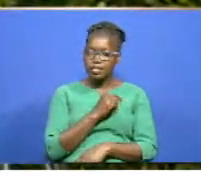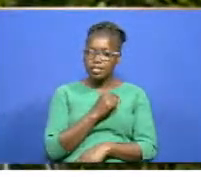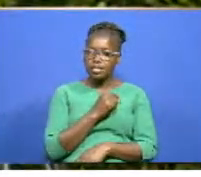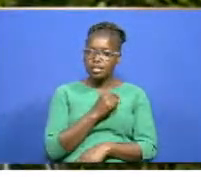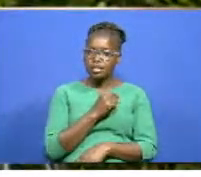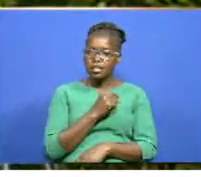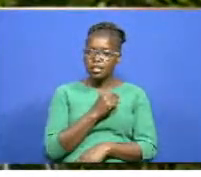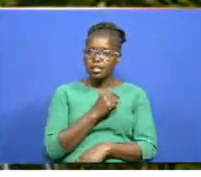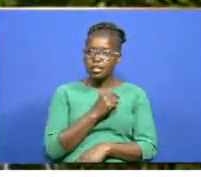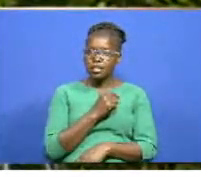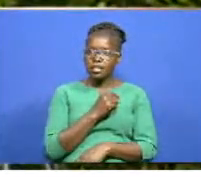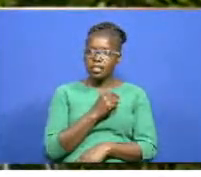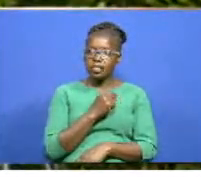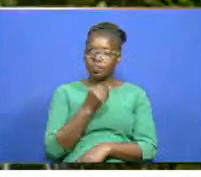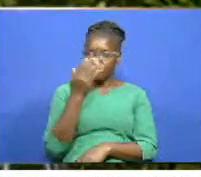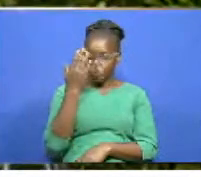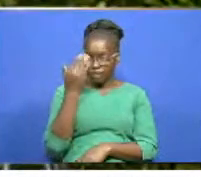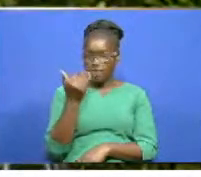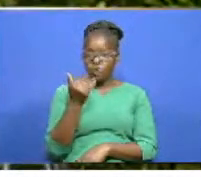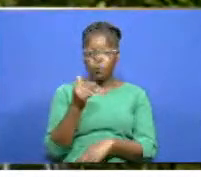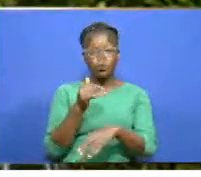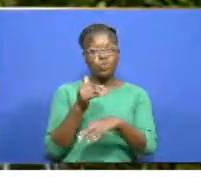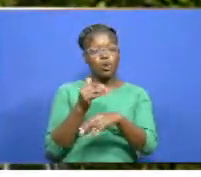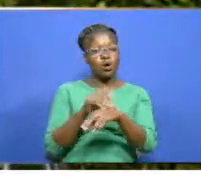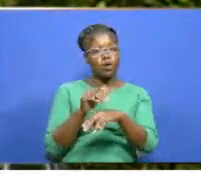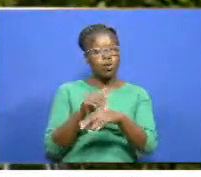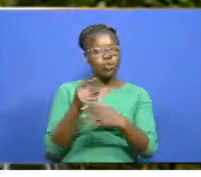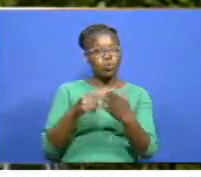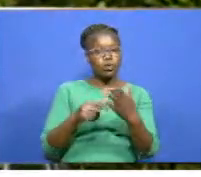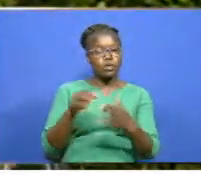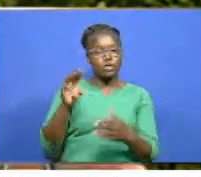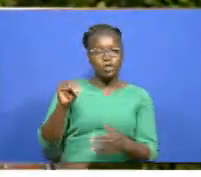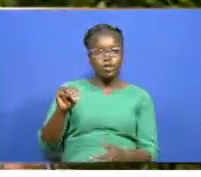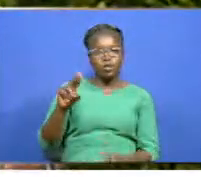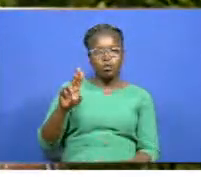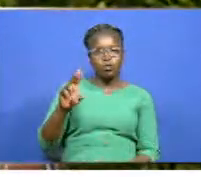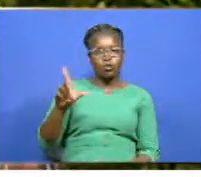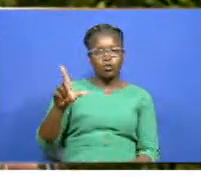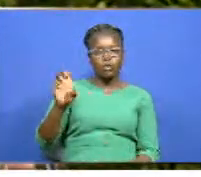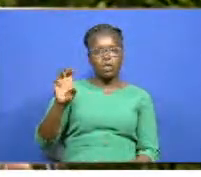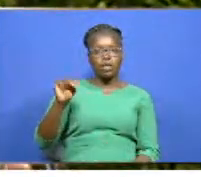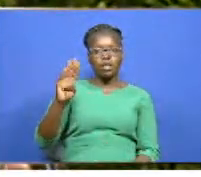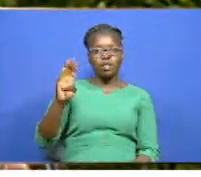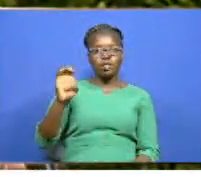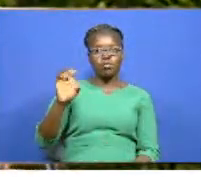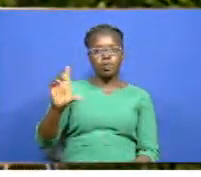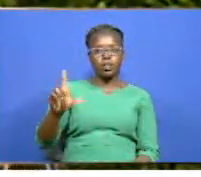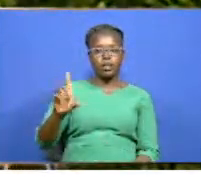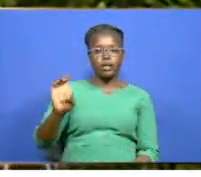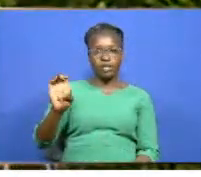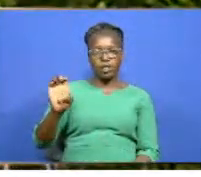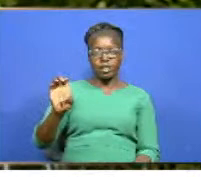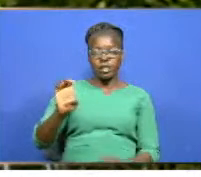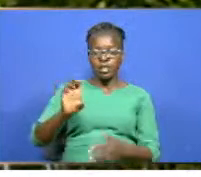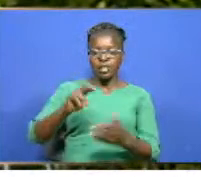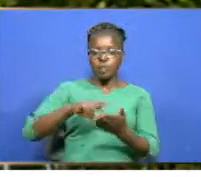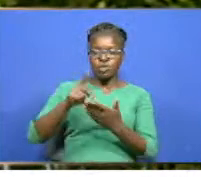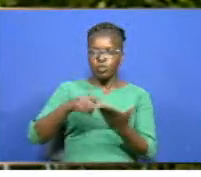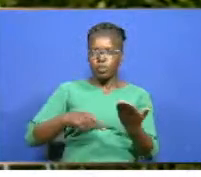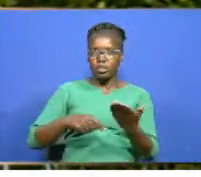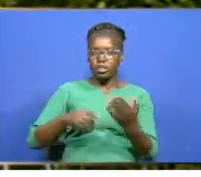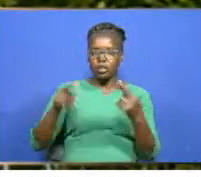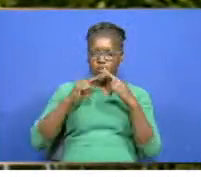why we are called the people of Mulembe. Mulembe simply means peaceful people. So